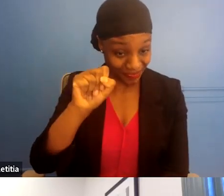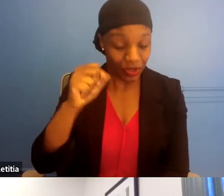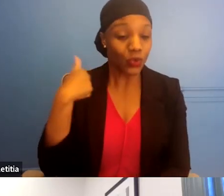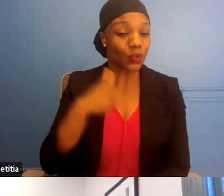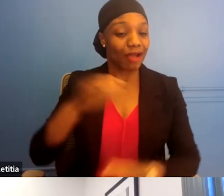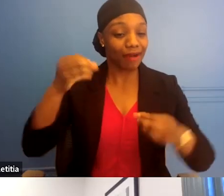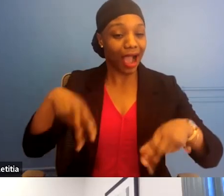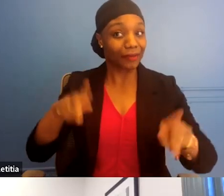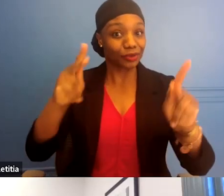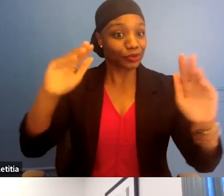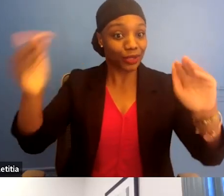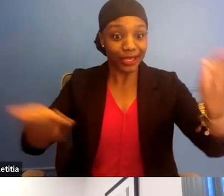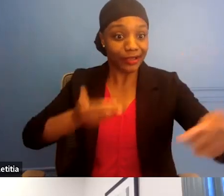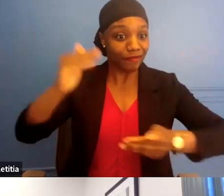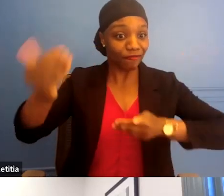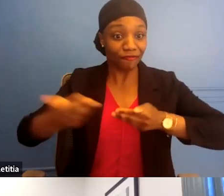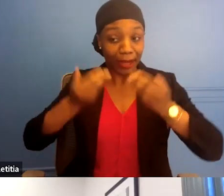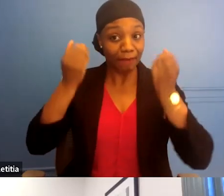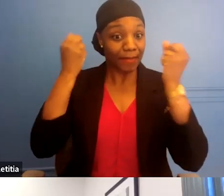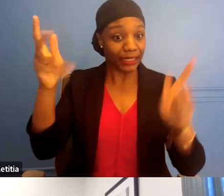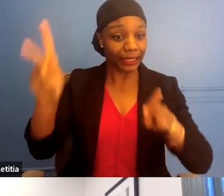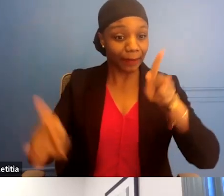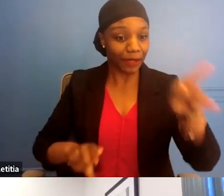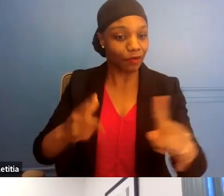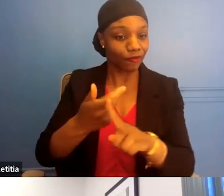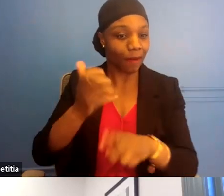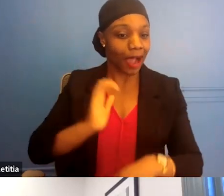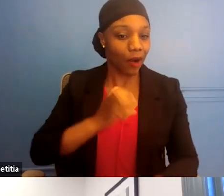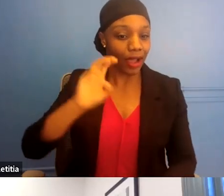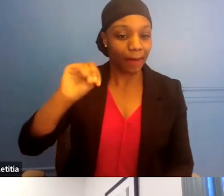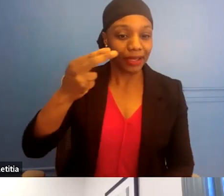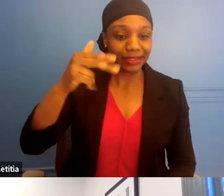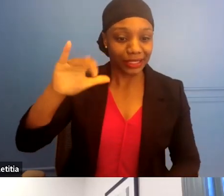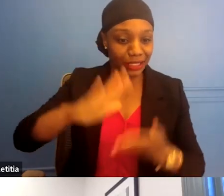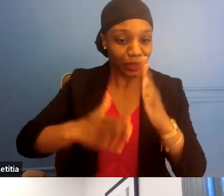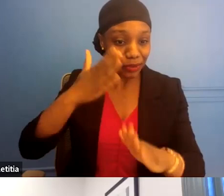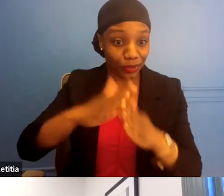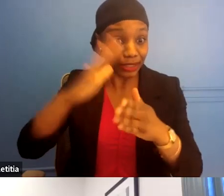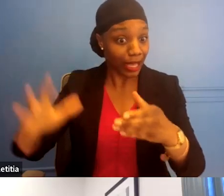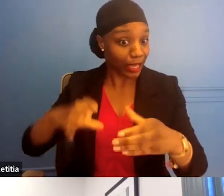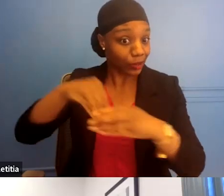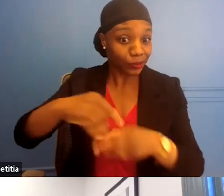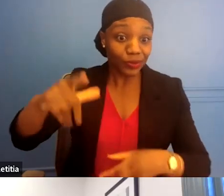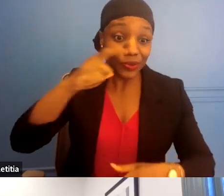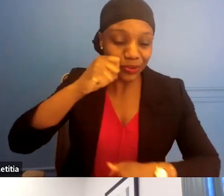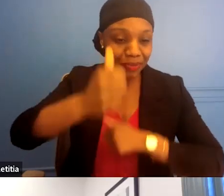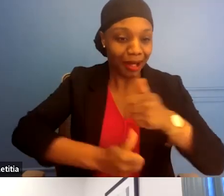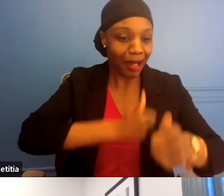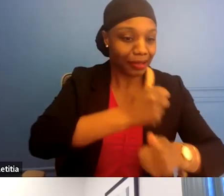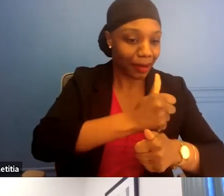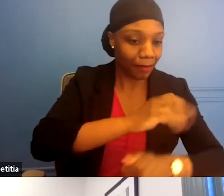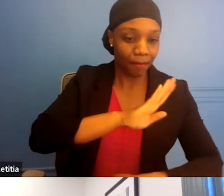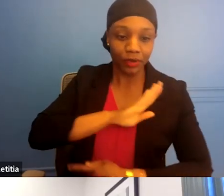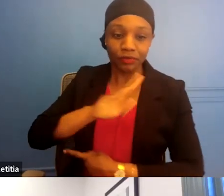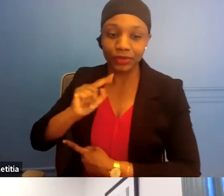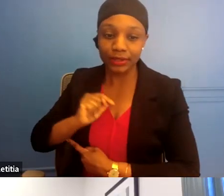invite many members of the MHC community to join us, including some of our alums, our trustees,